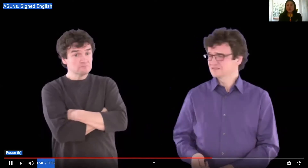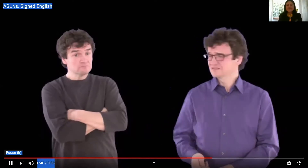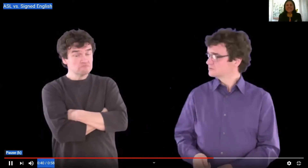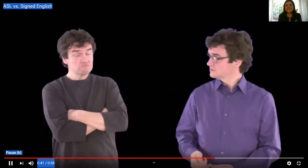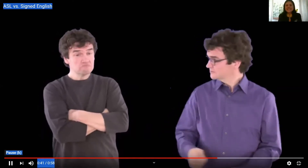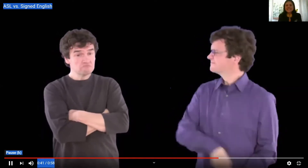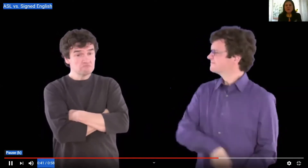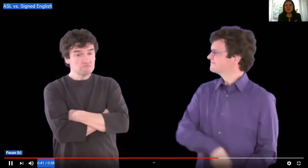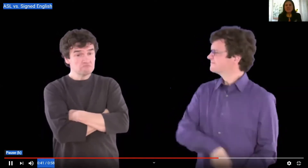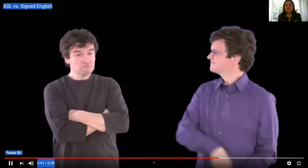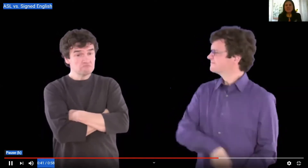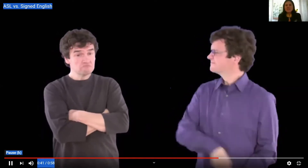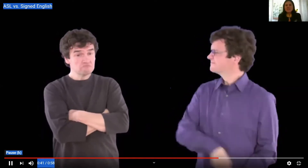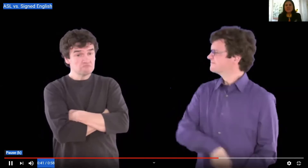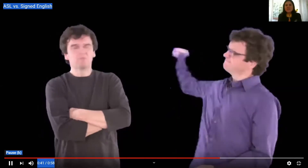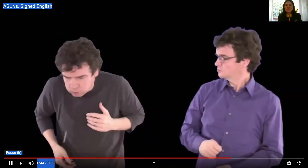whole sentence. So it